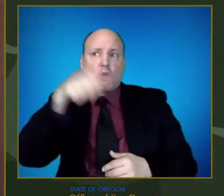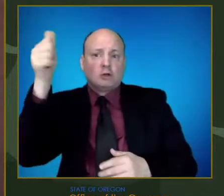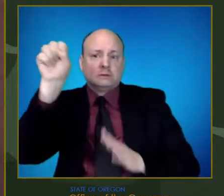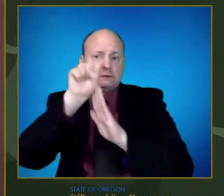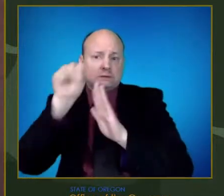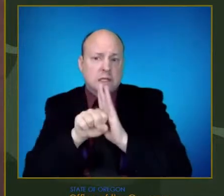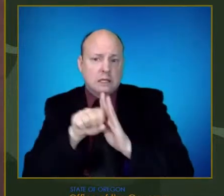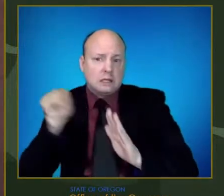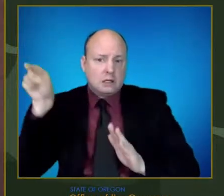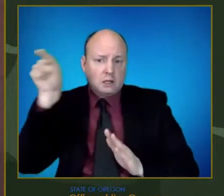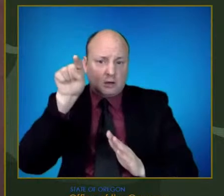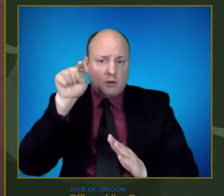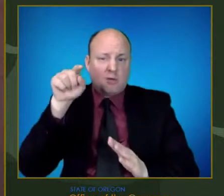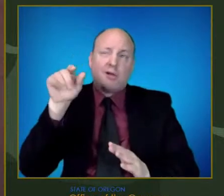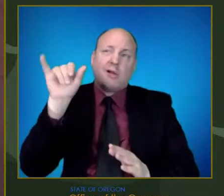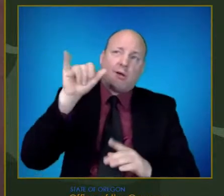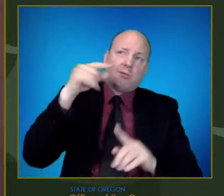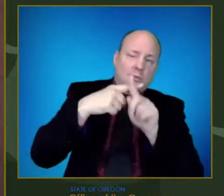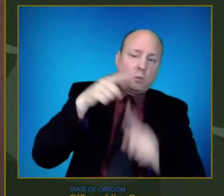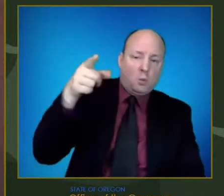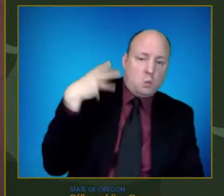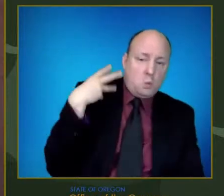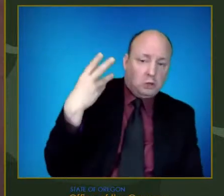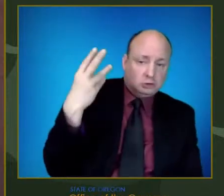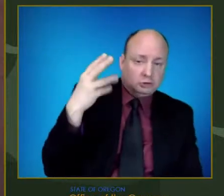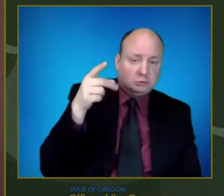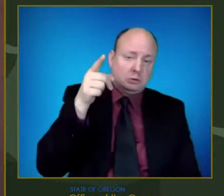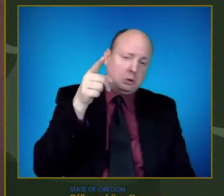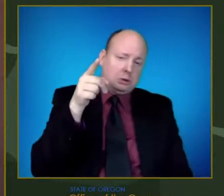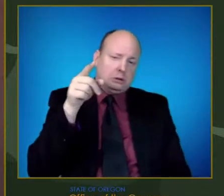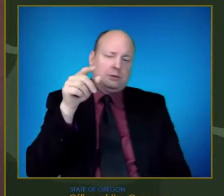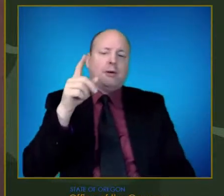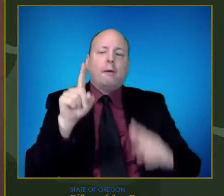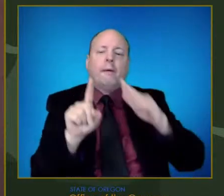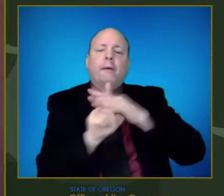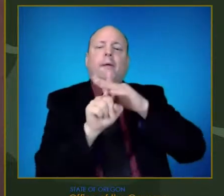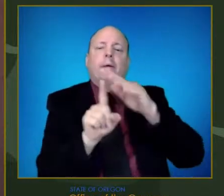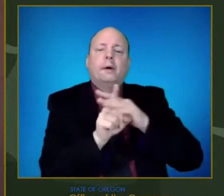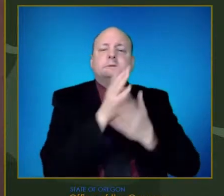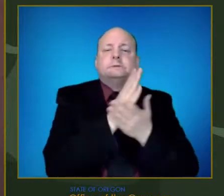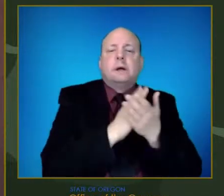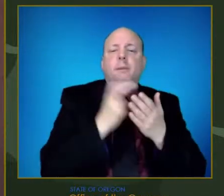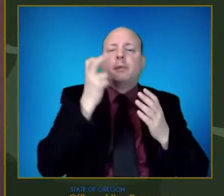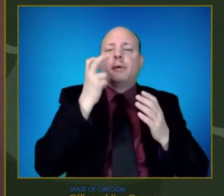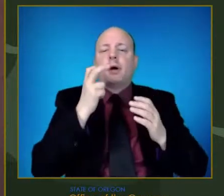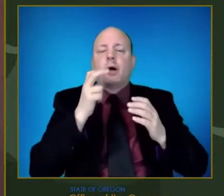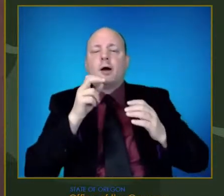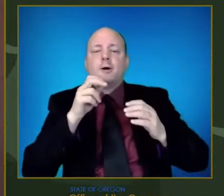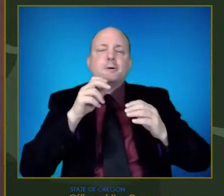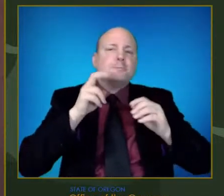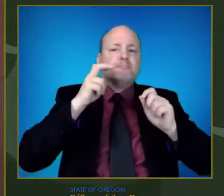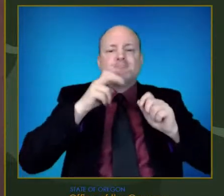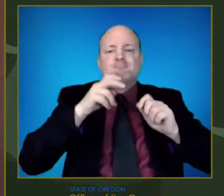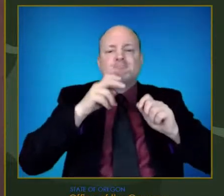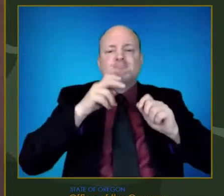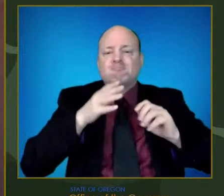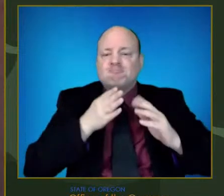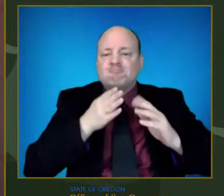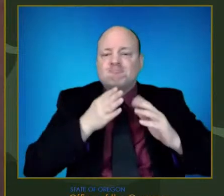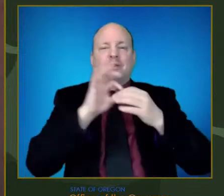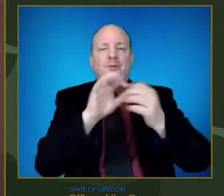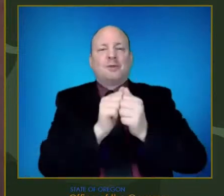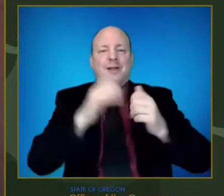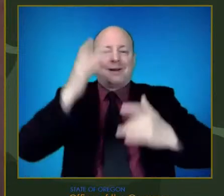about the number of breakthrough cases, in other words, getting COVID after being fully vaccinated. I was told last week that OHA won't provide